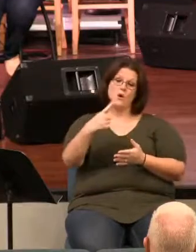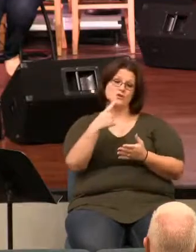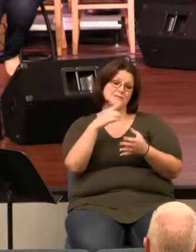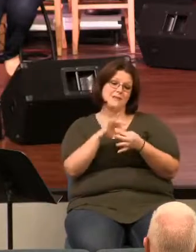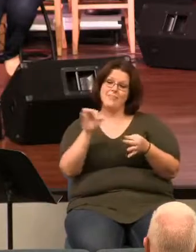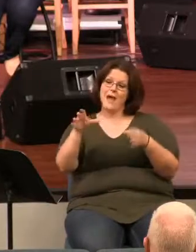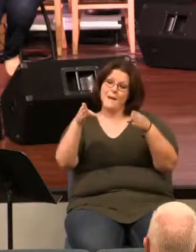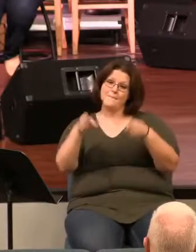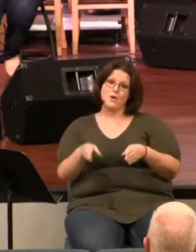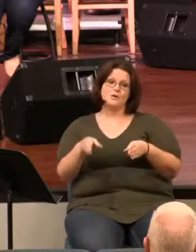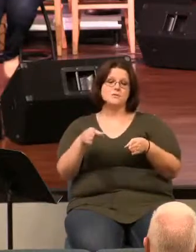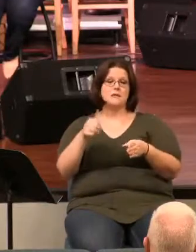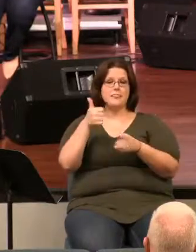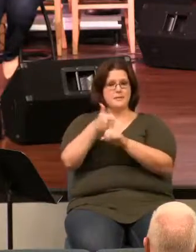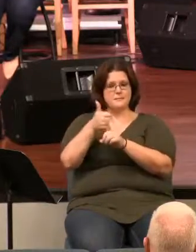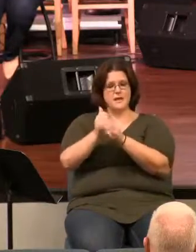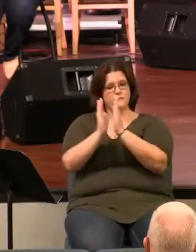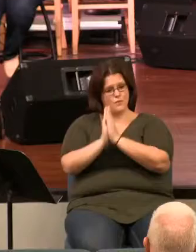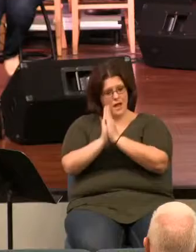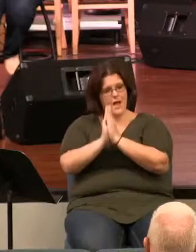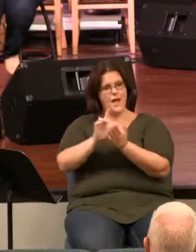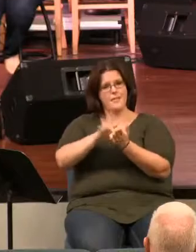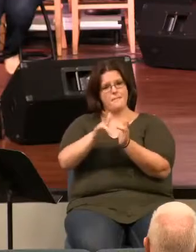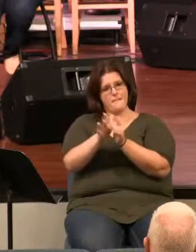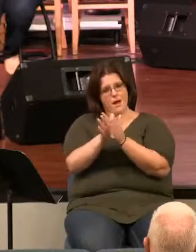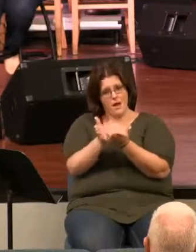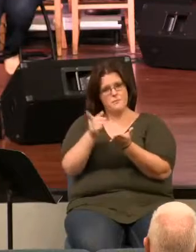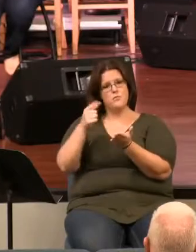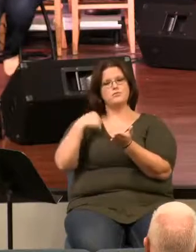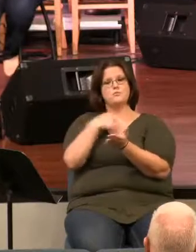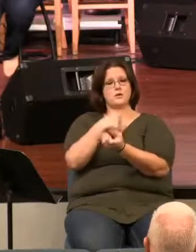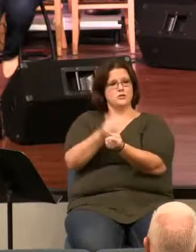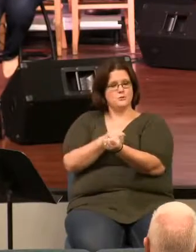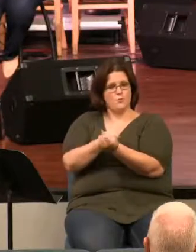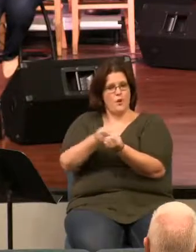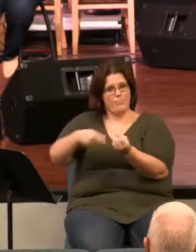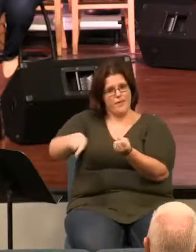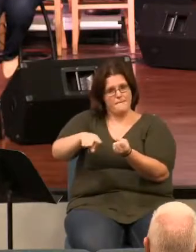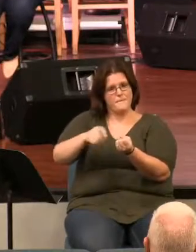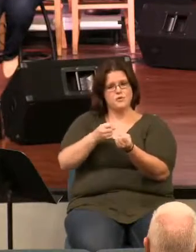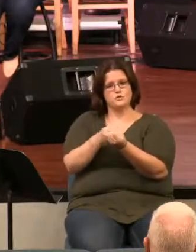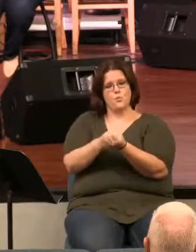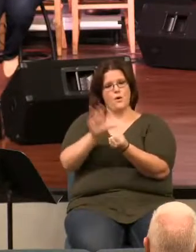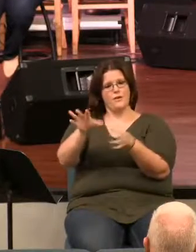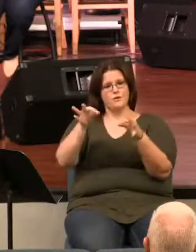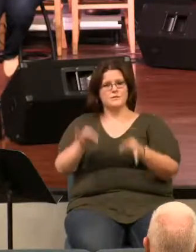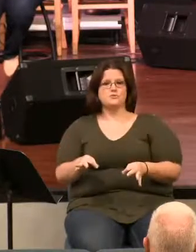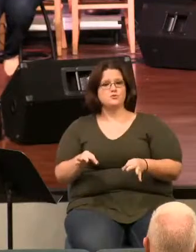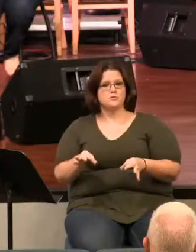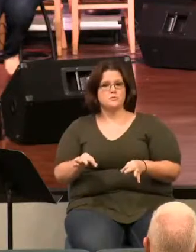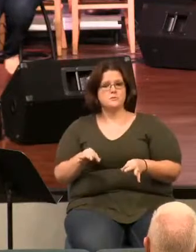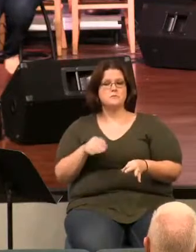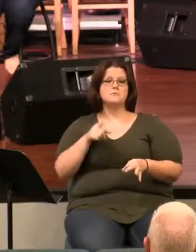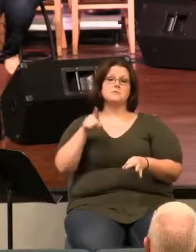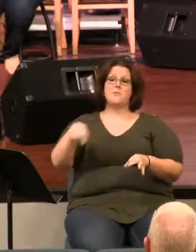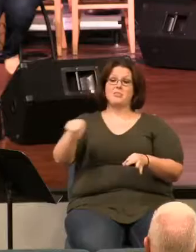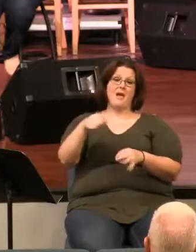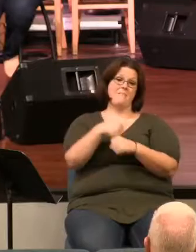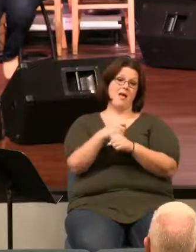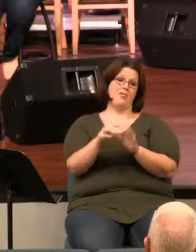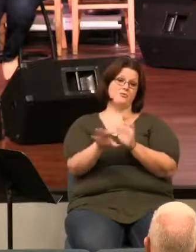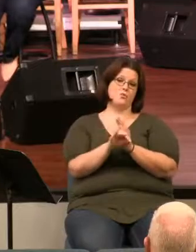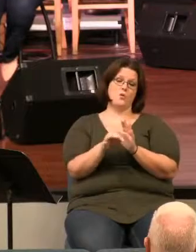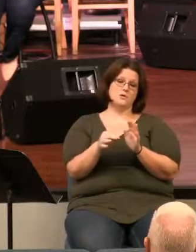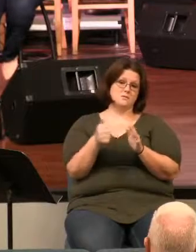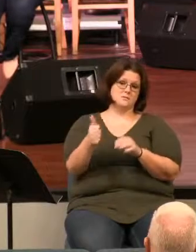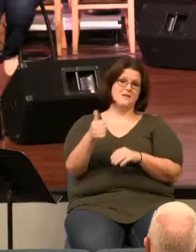at this conviction biblically. And so we support you in that regard. But it's a complicated day and age. Here's what Pastor Mike's going to focus on, preaching